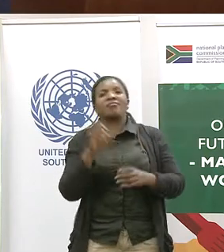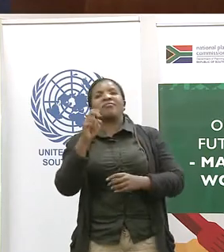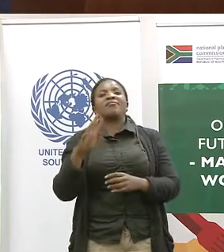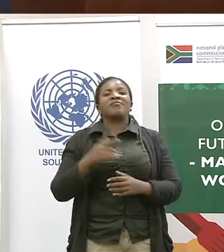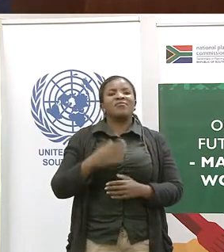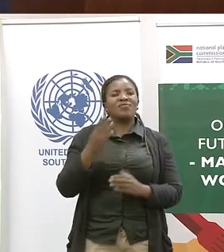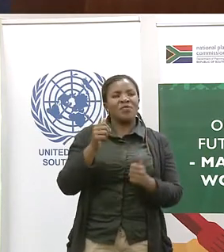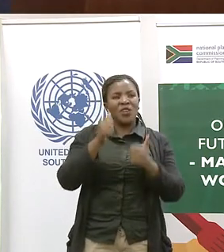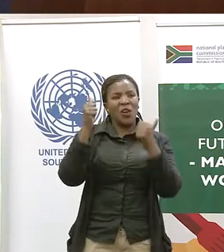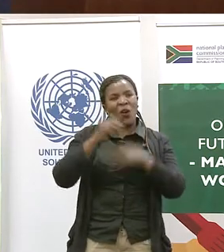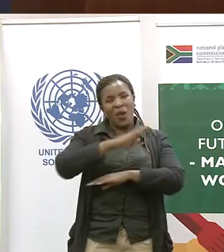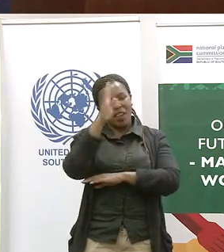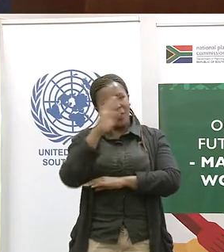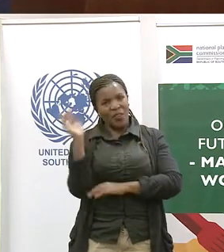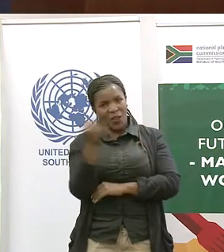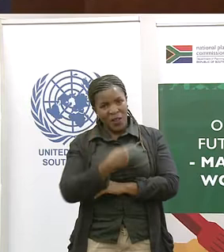Good evening, everybody.